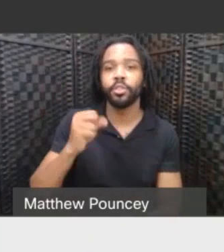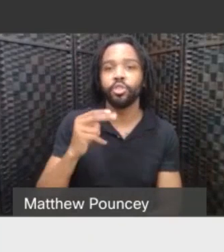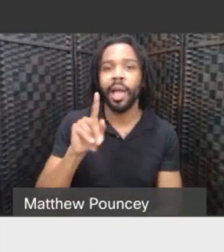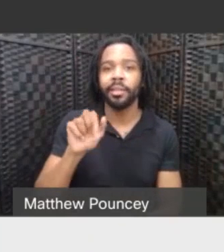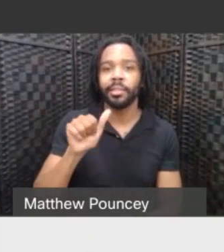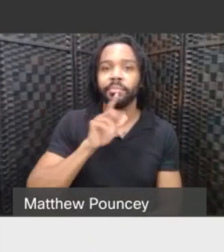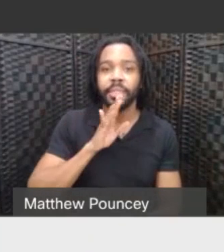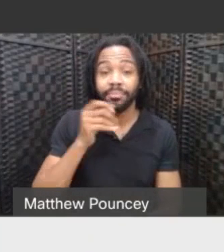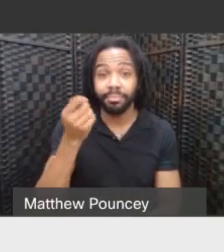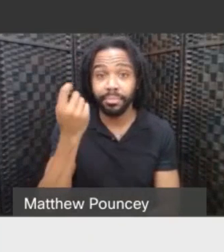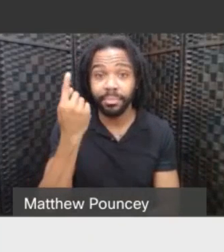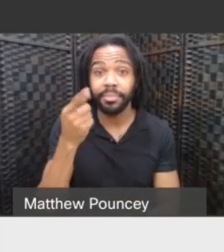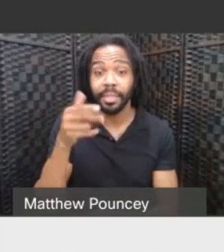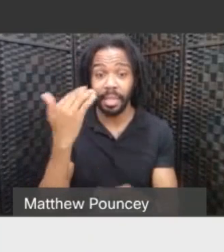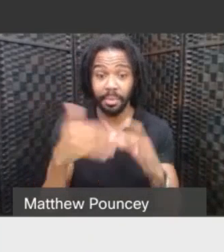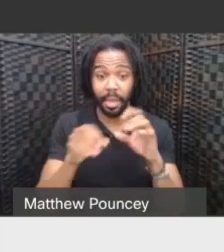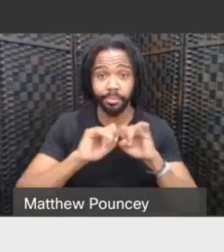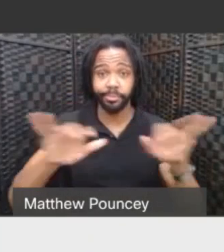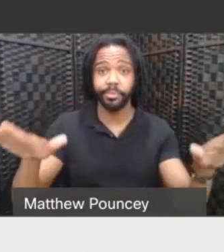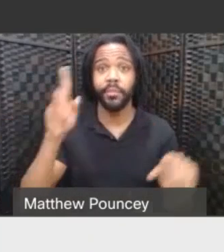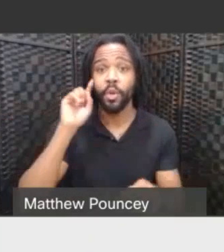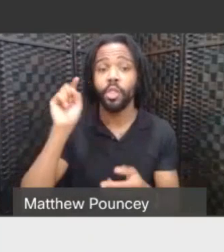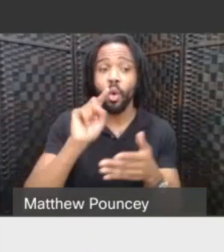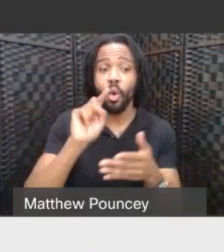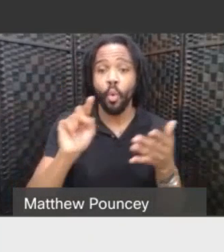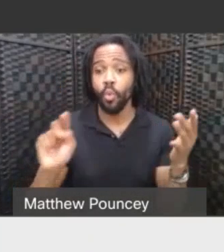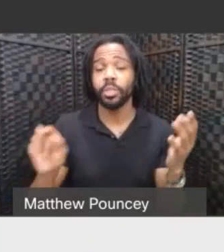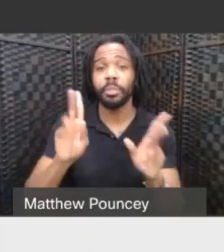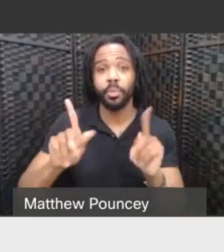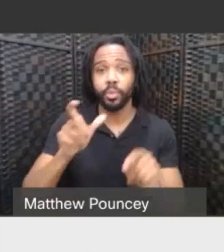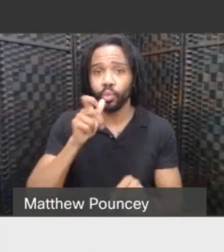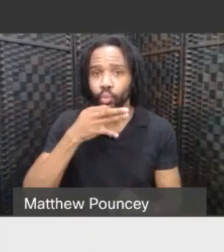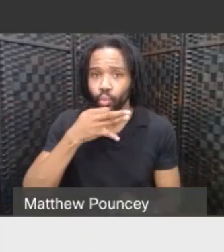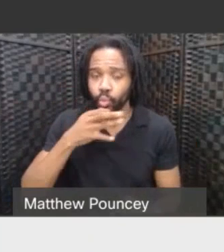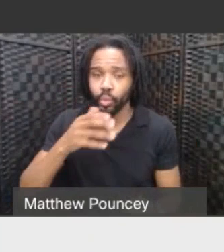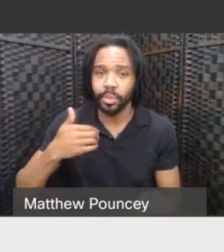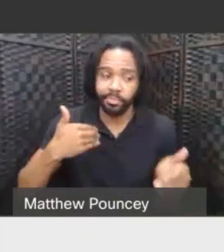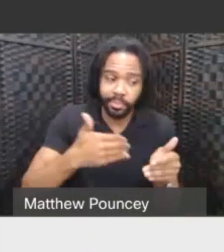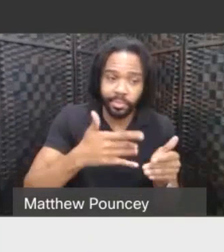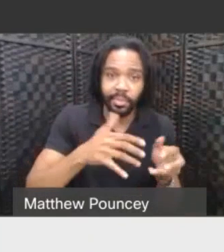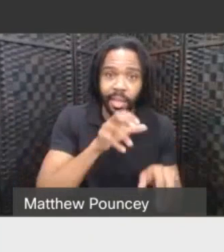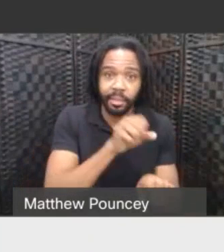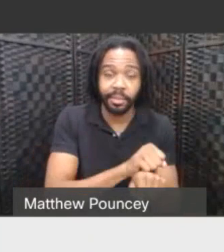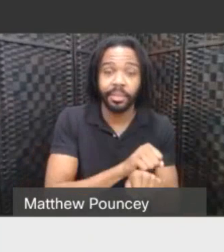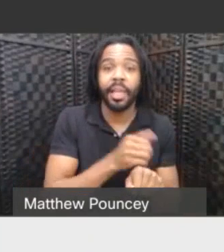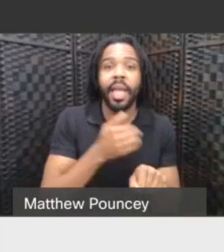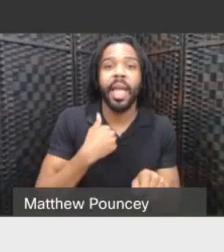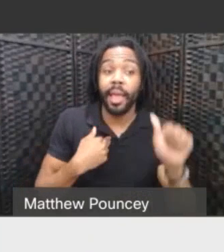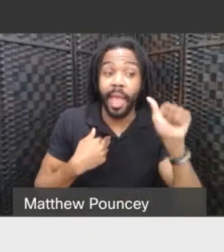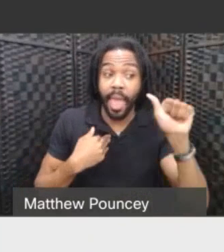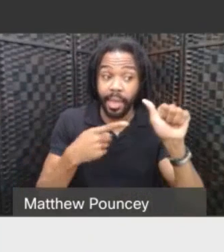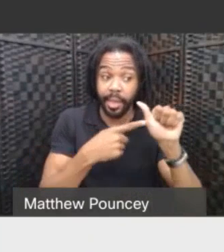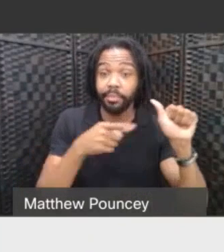out that had the people who have upcoming vaccines, most of those emails had NA if the person